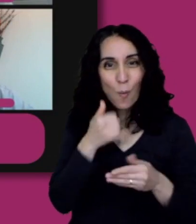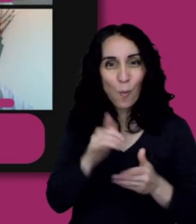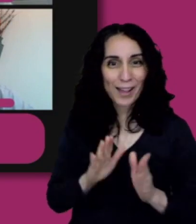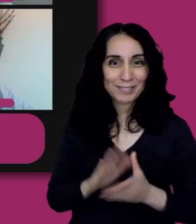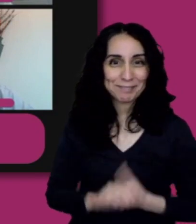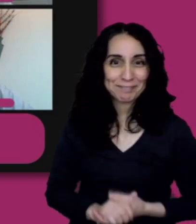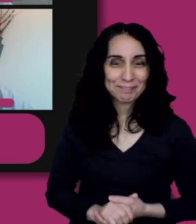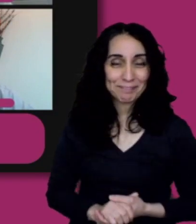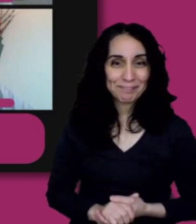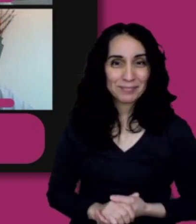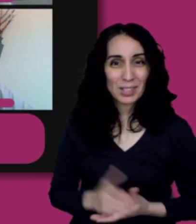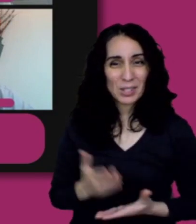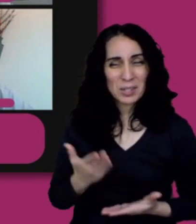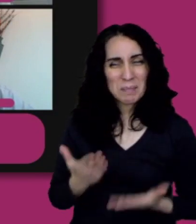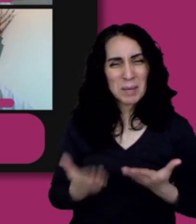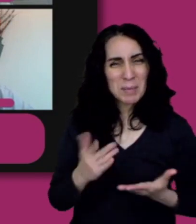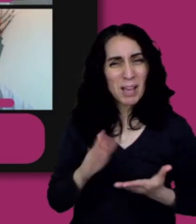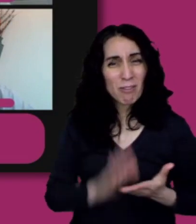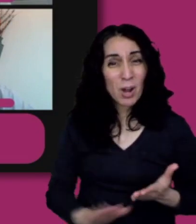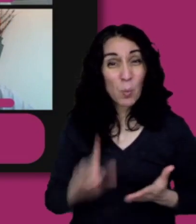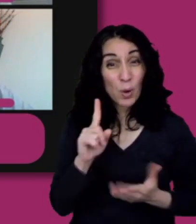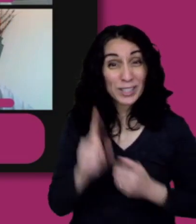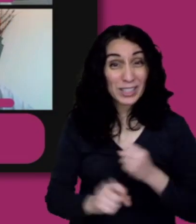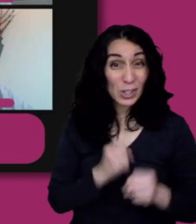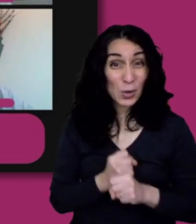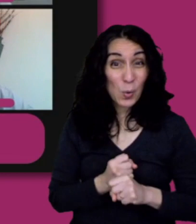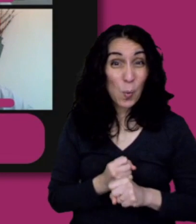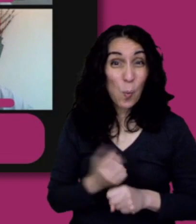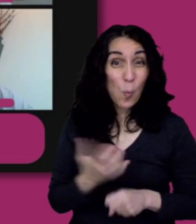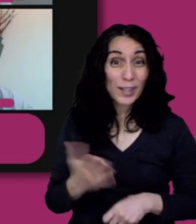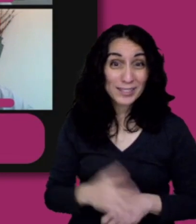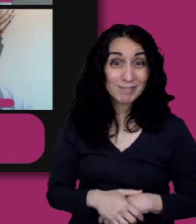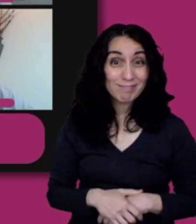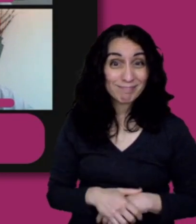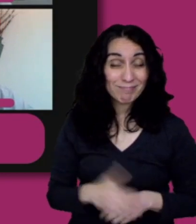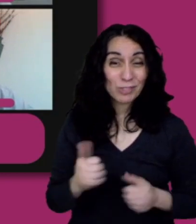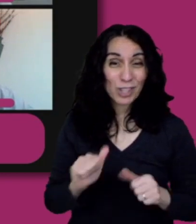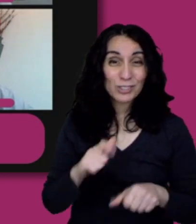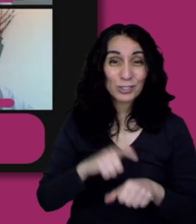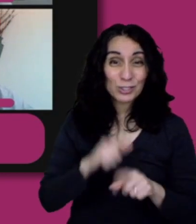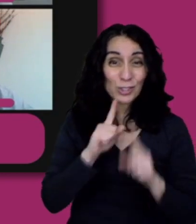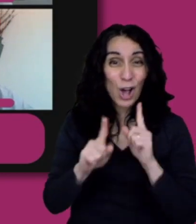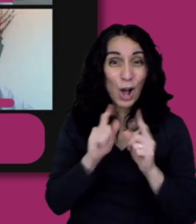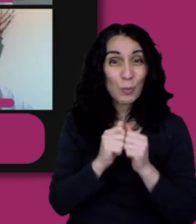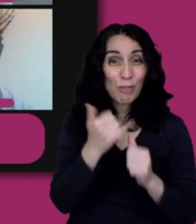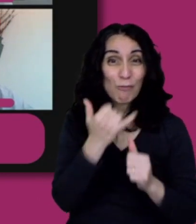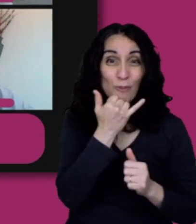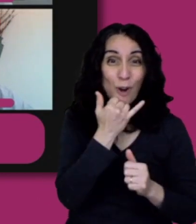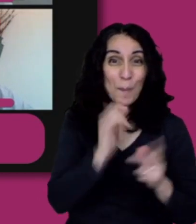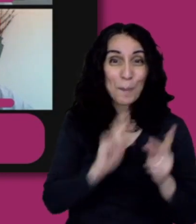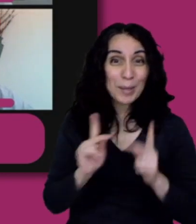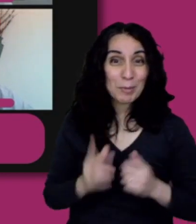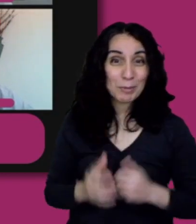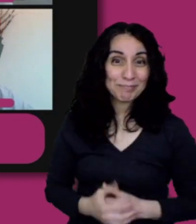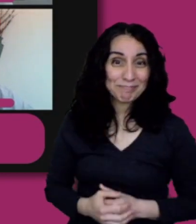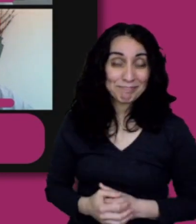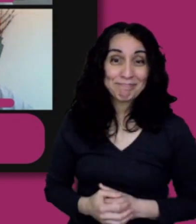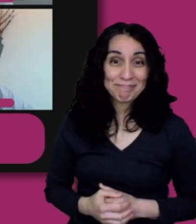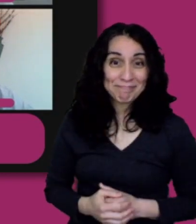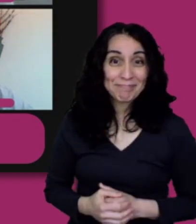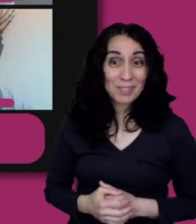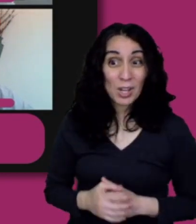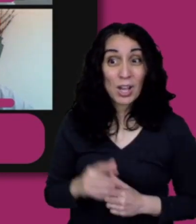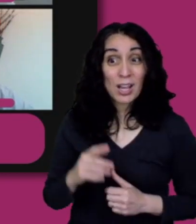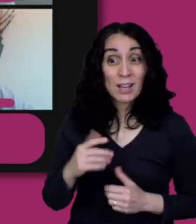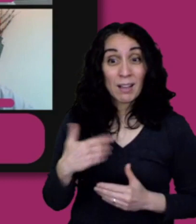market in the wrong way. And we actually spent probably a year wasting our time trying to talk to the wrong people. And